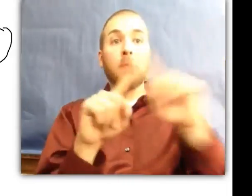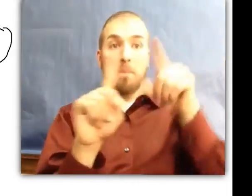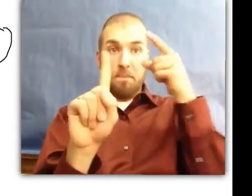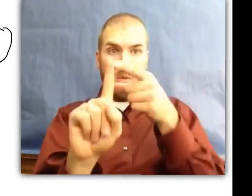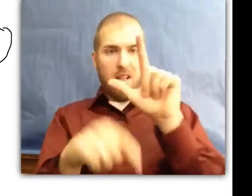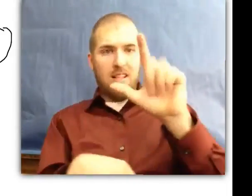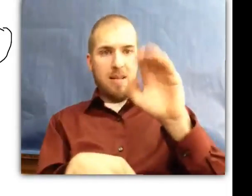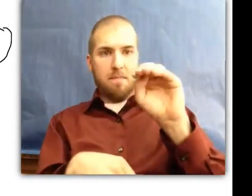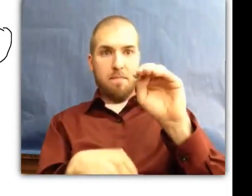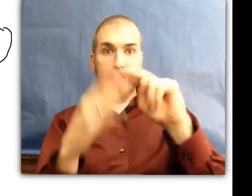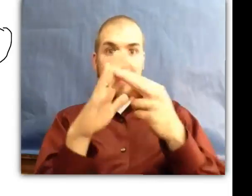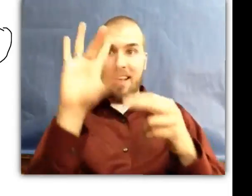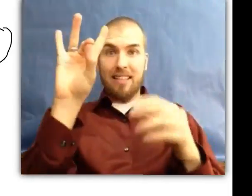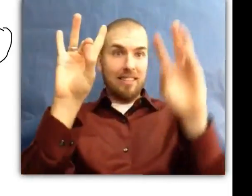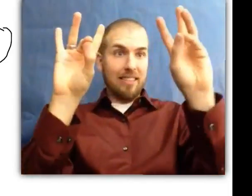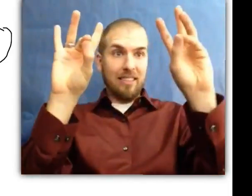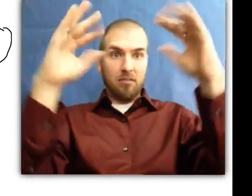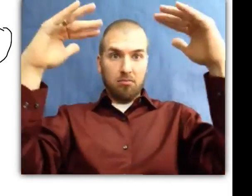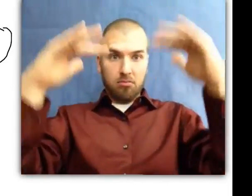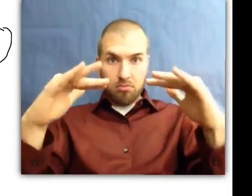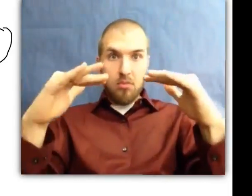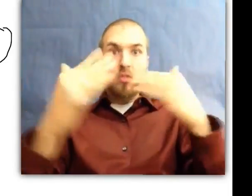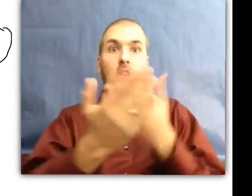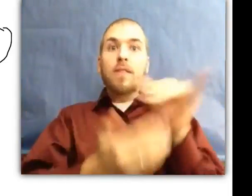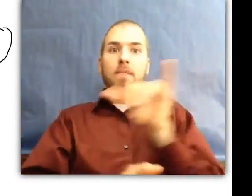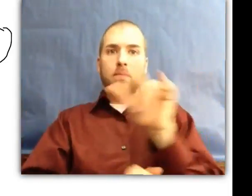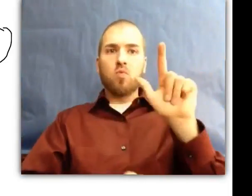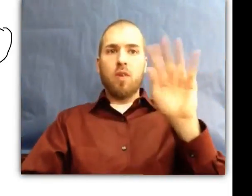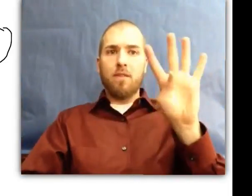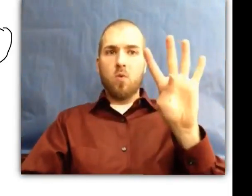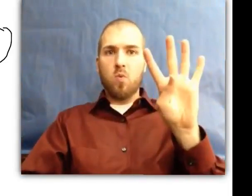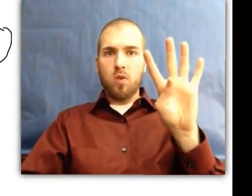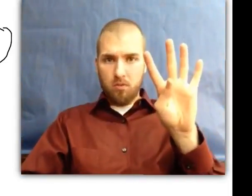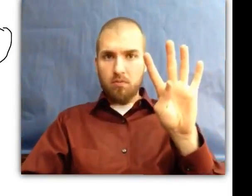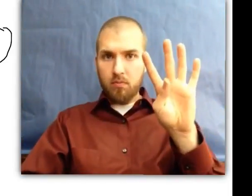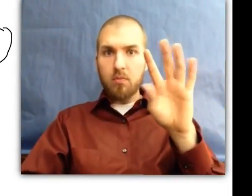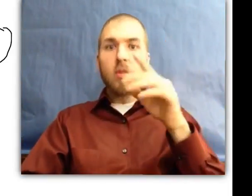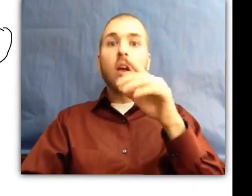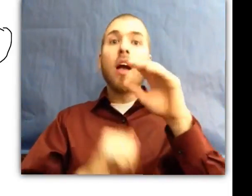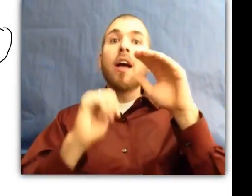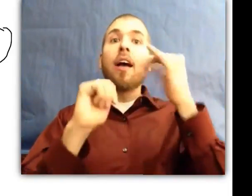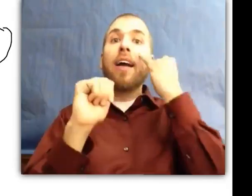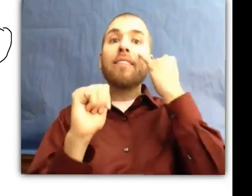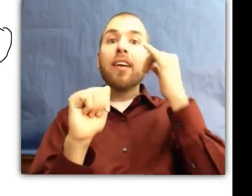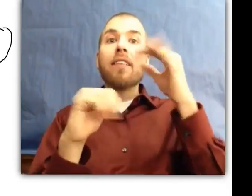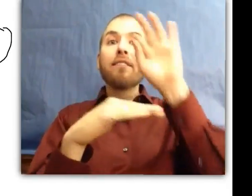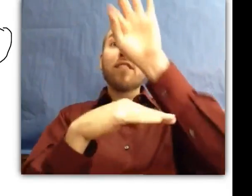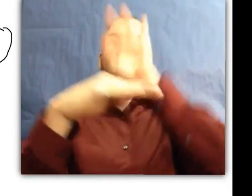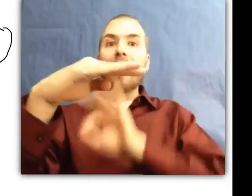So you'll have to multiply the fractions by two different numbers in order to have them have the same denominator of